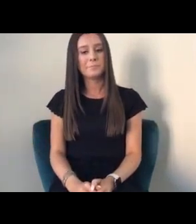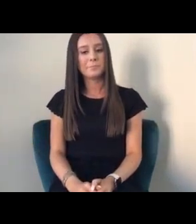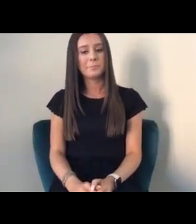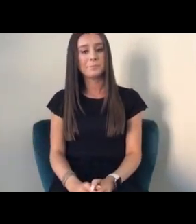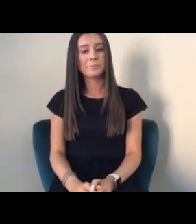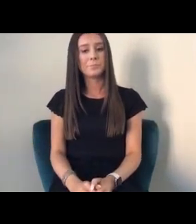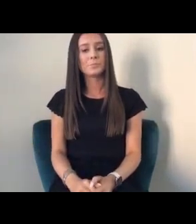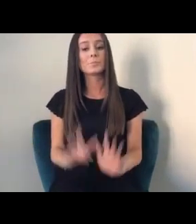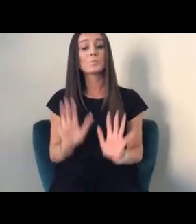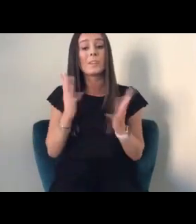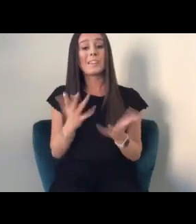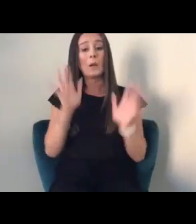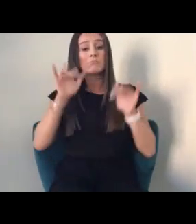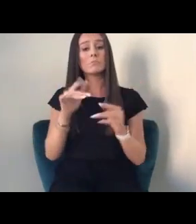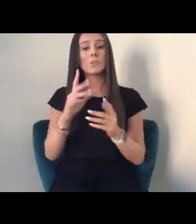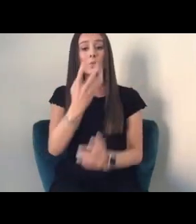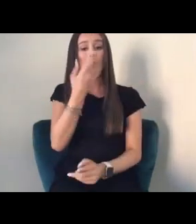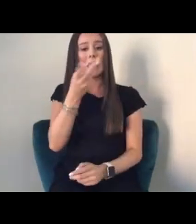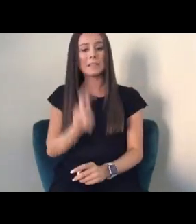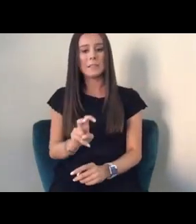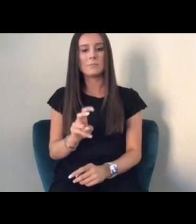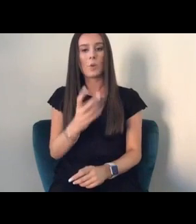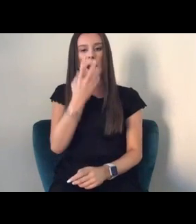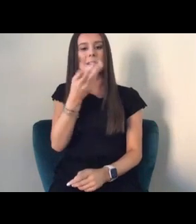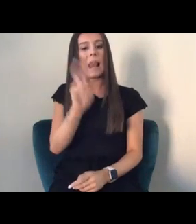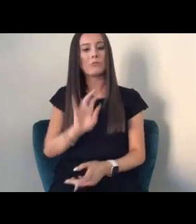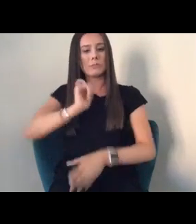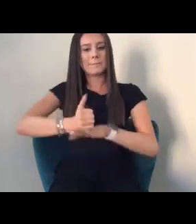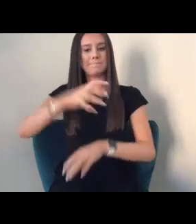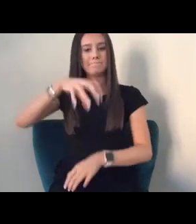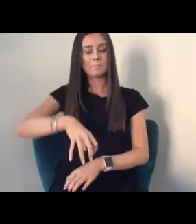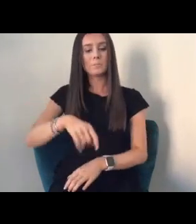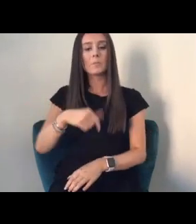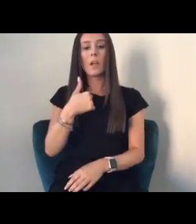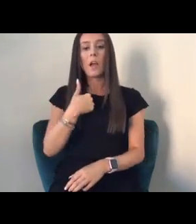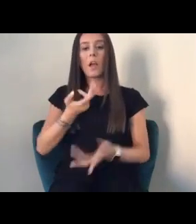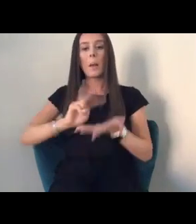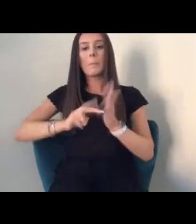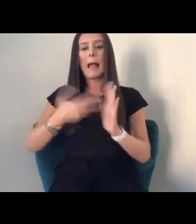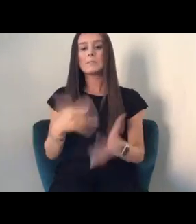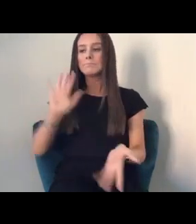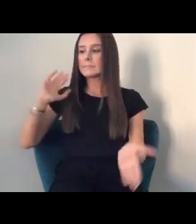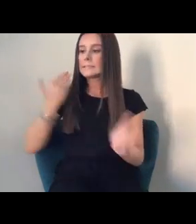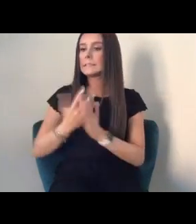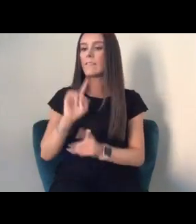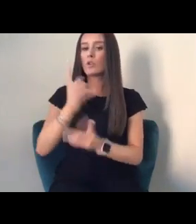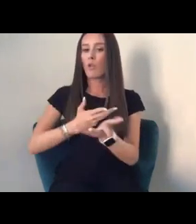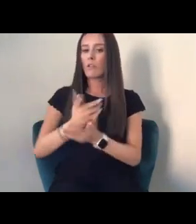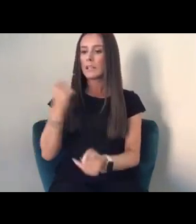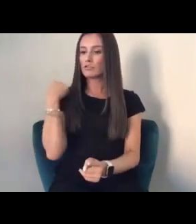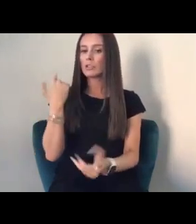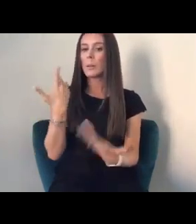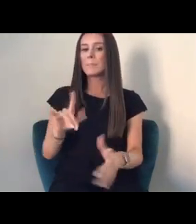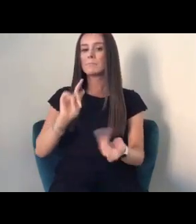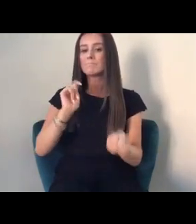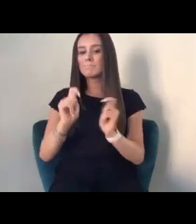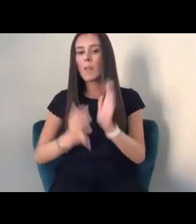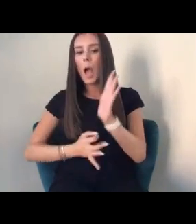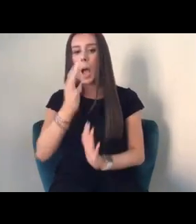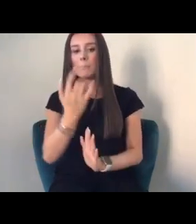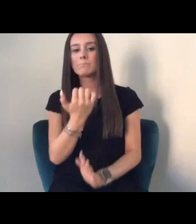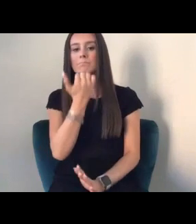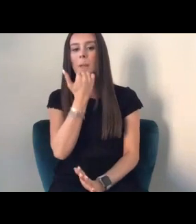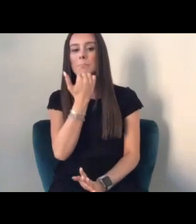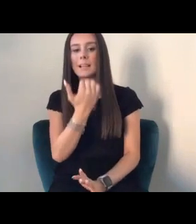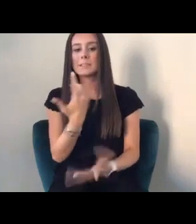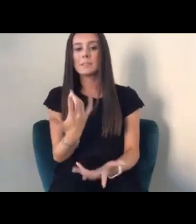Turning now to our utility proposals, we've continued to refine our proposals for utility diversions across the route and are now proposing